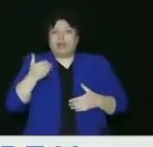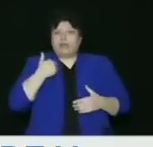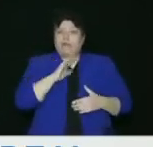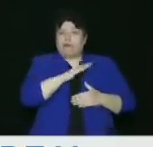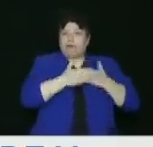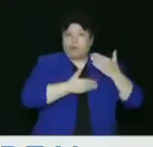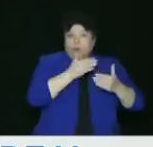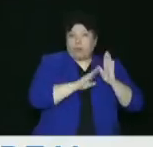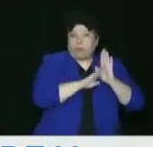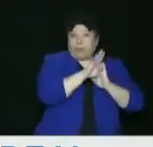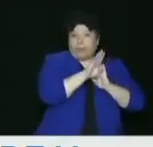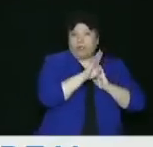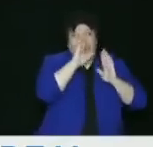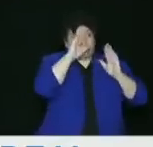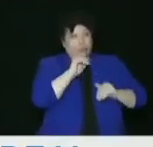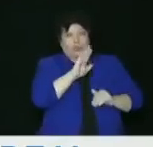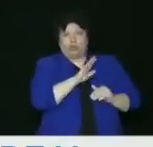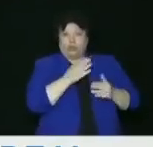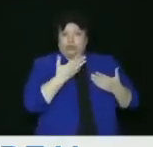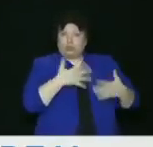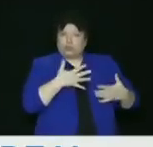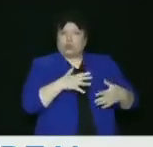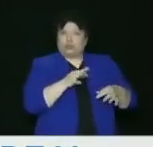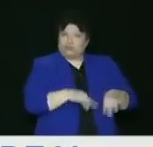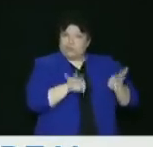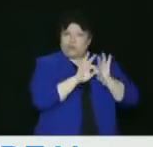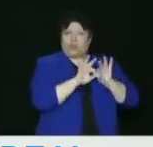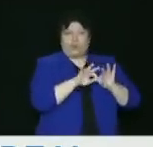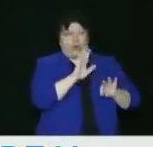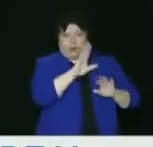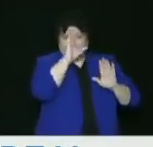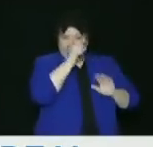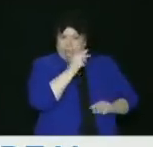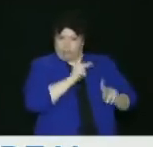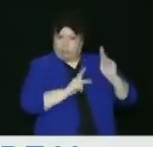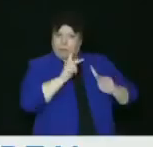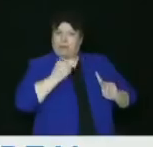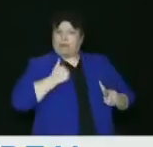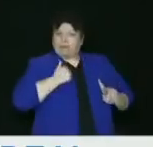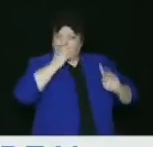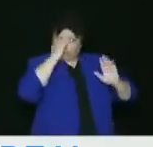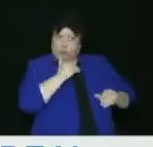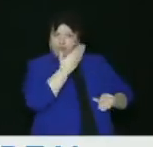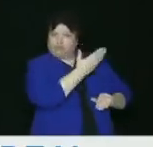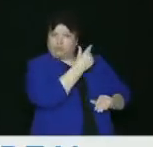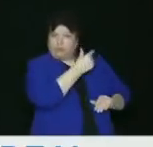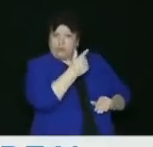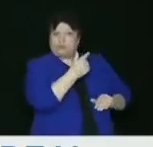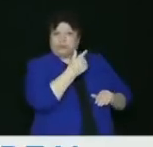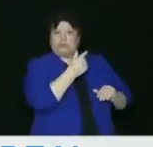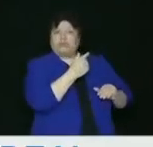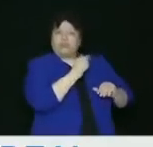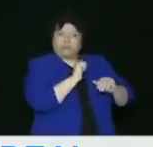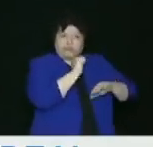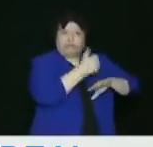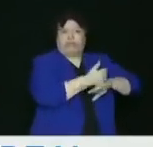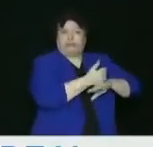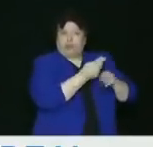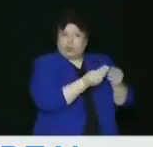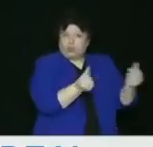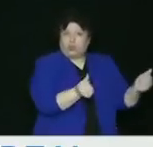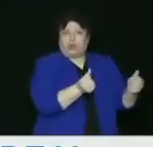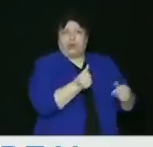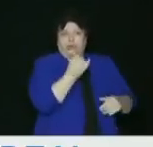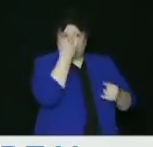issues Canadians expect solutions to. This agreement is about focusing on what we agree